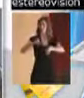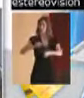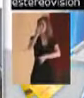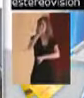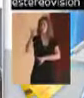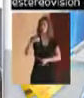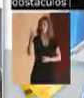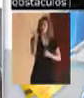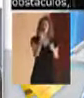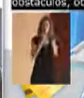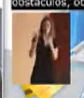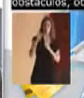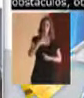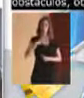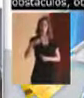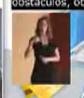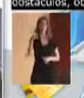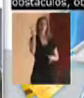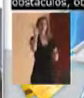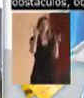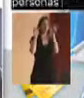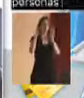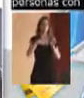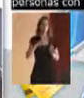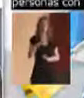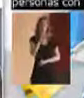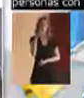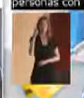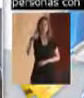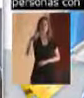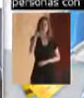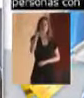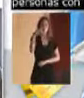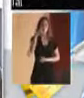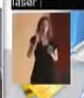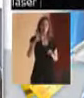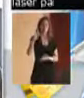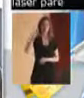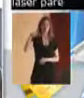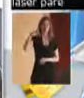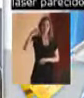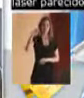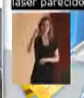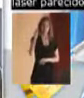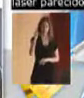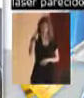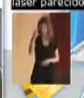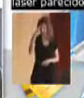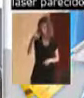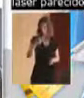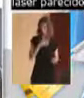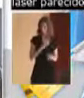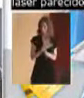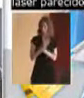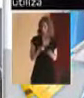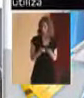objects, bicycles, people. And the laser system is similar